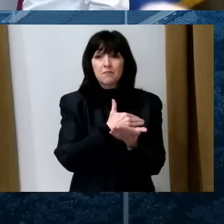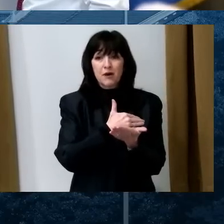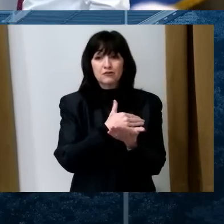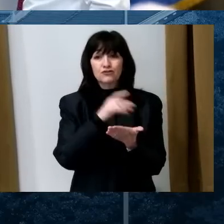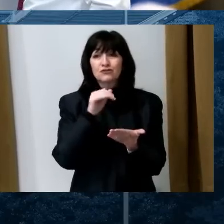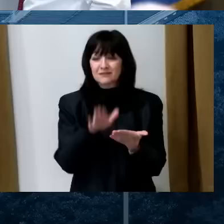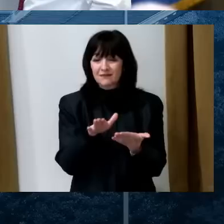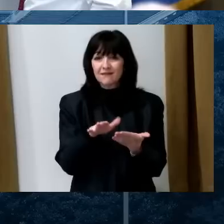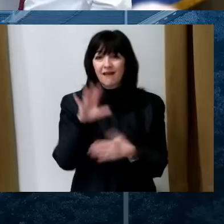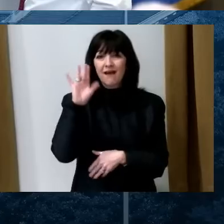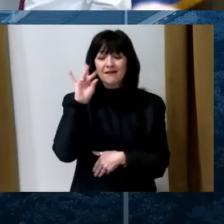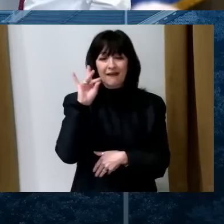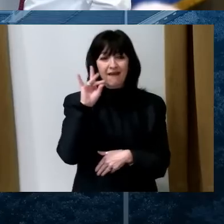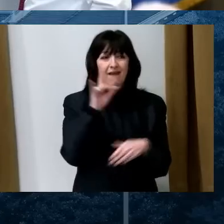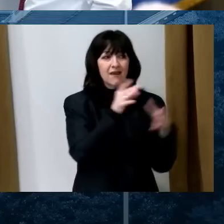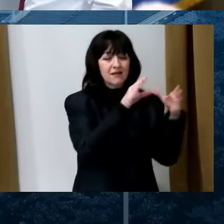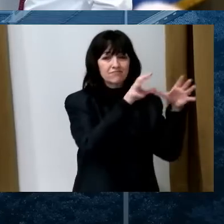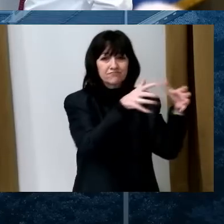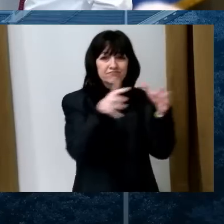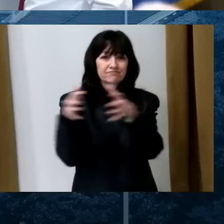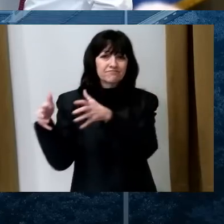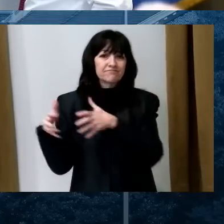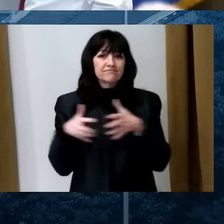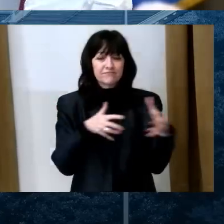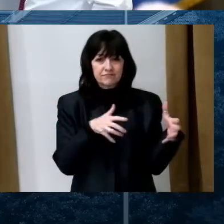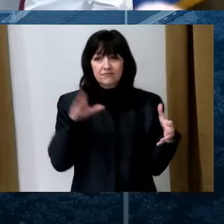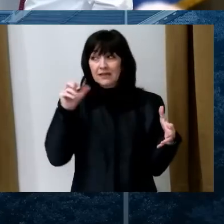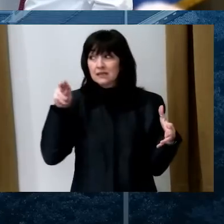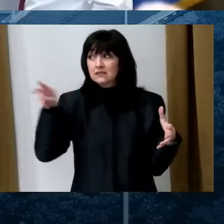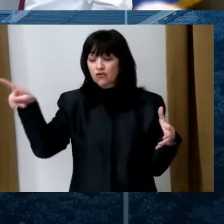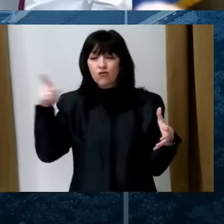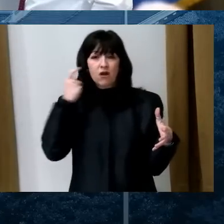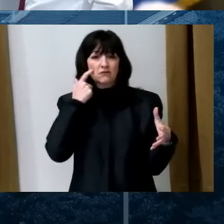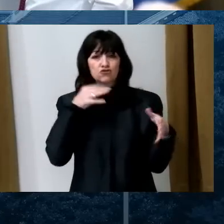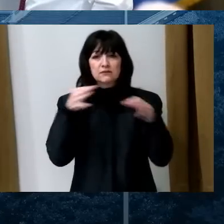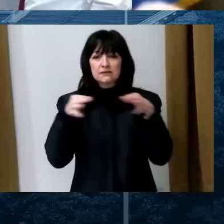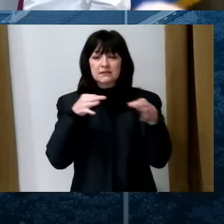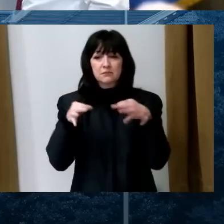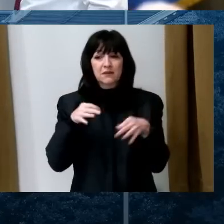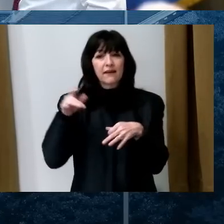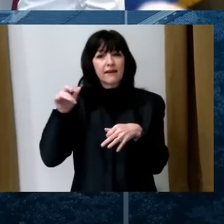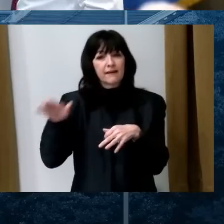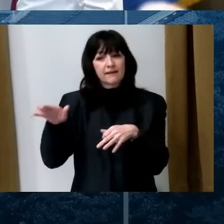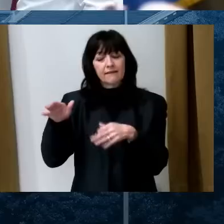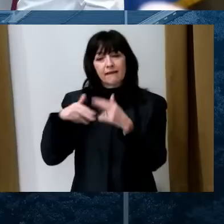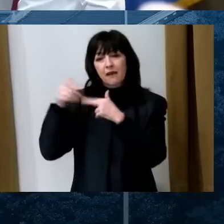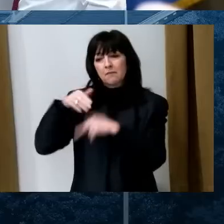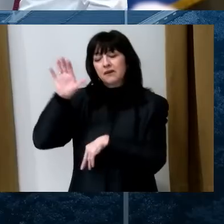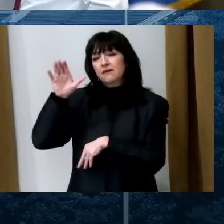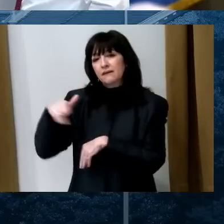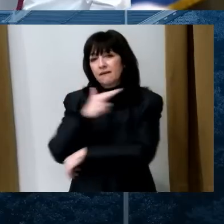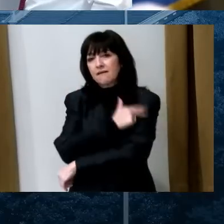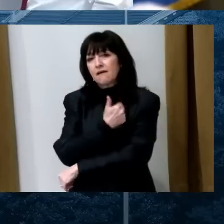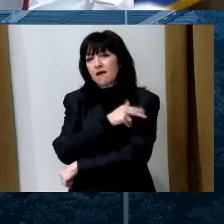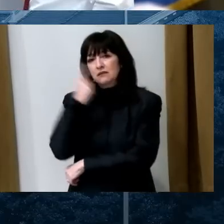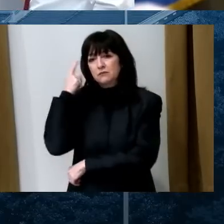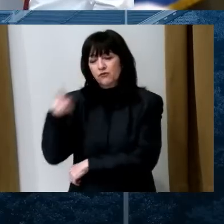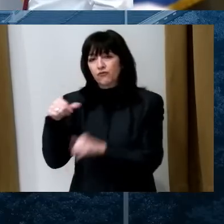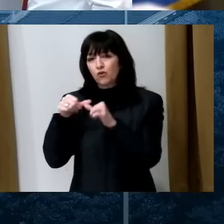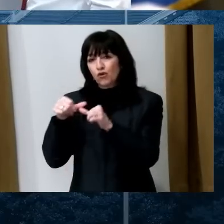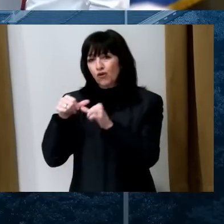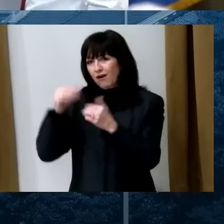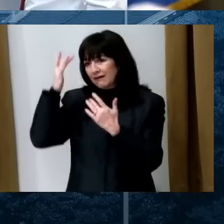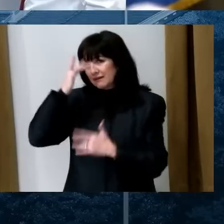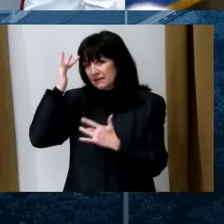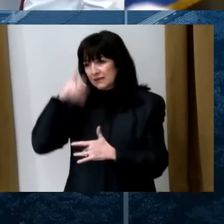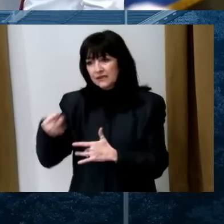these. Saran mentioned the Home for the Chronically Ill, higher education there. We've got big projects in each of